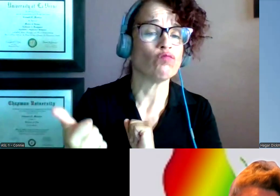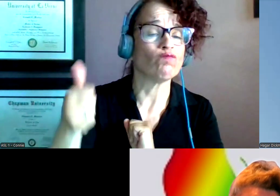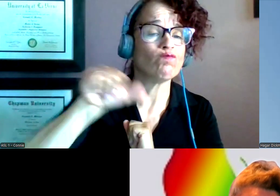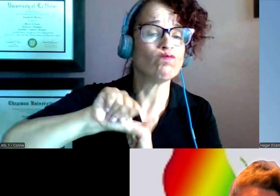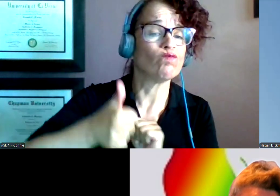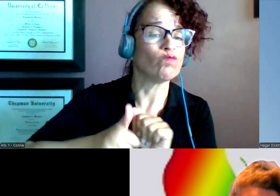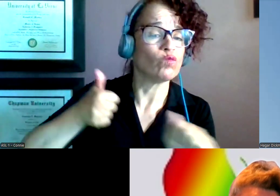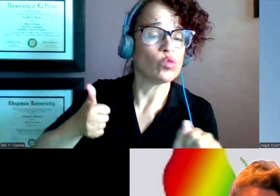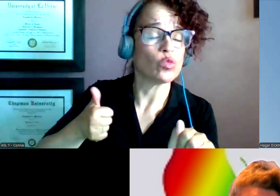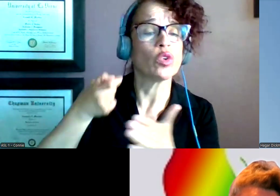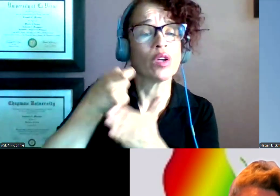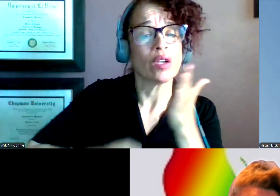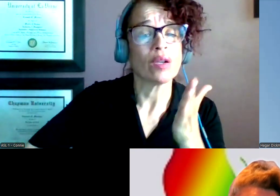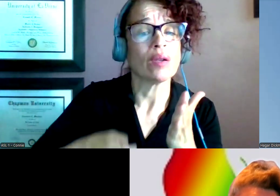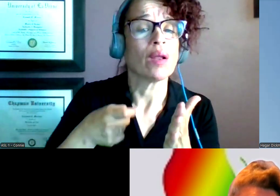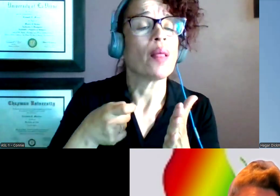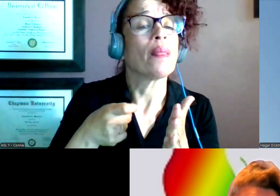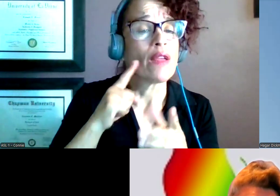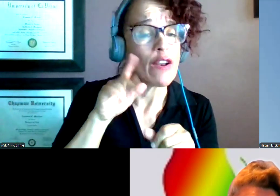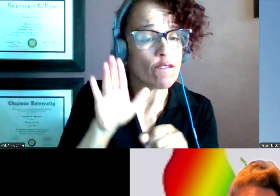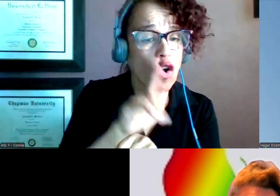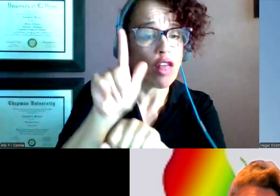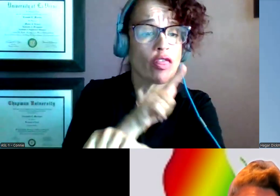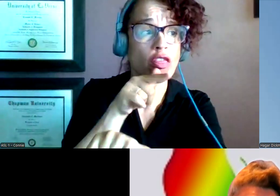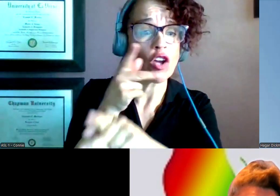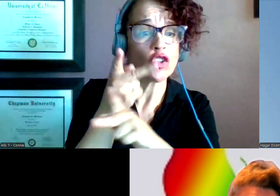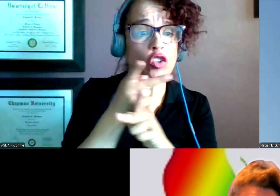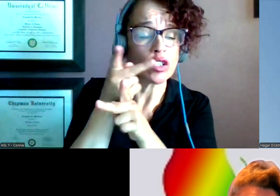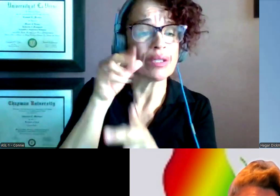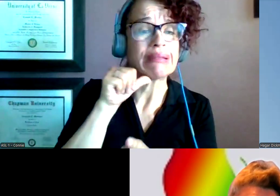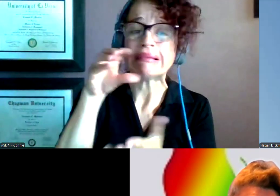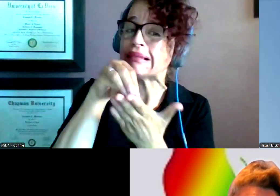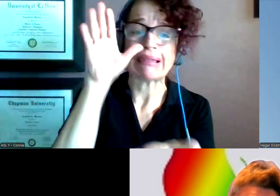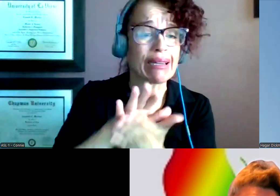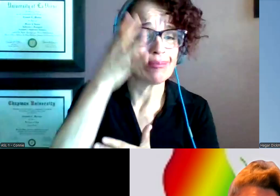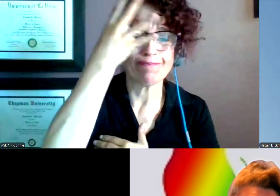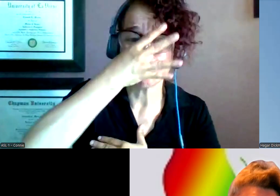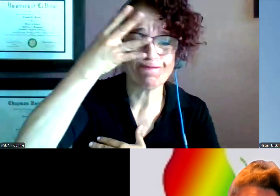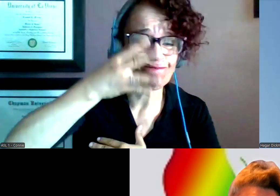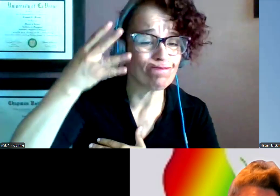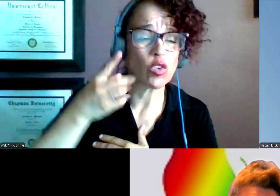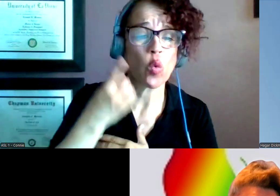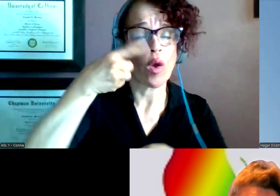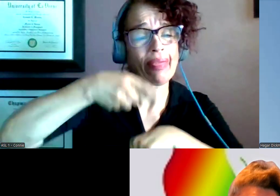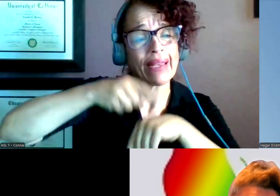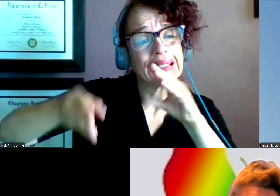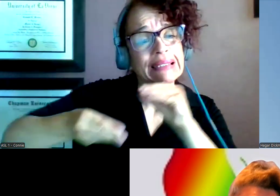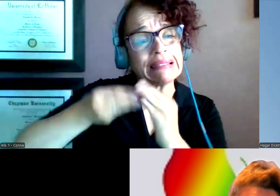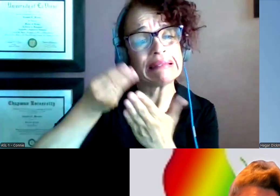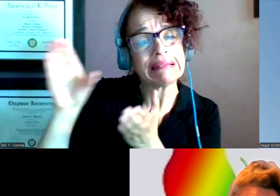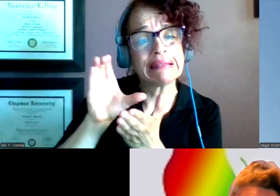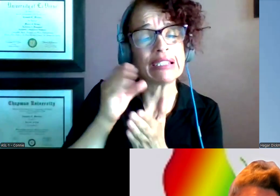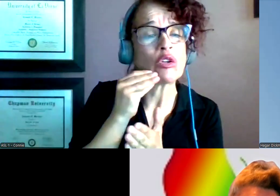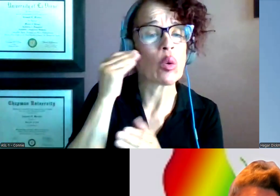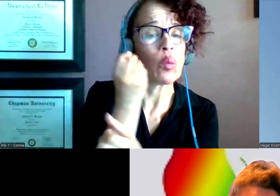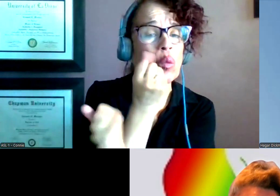of cuts to IHSS and long-term care for undocumented immigrants, and one-time additional funding for a home